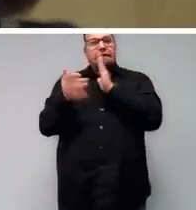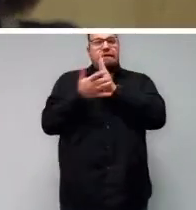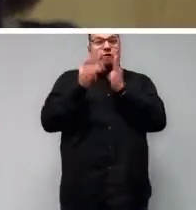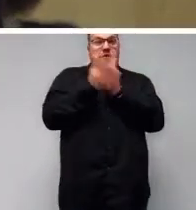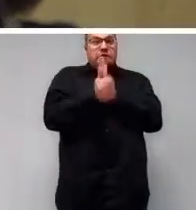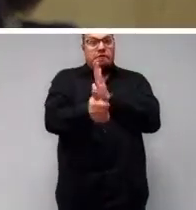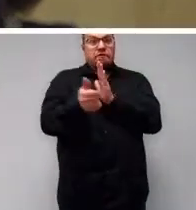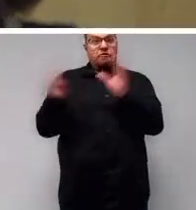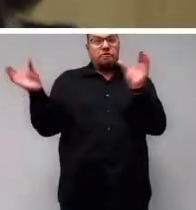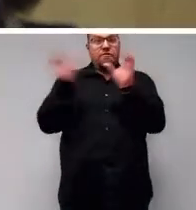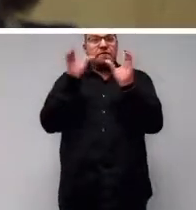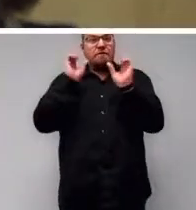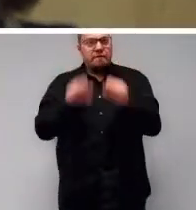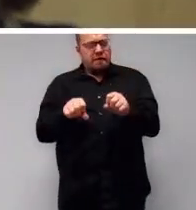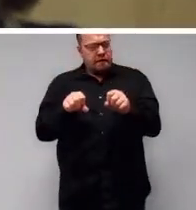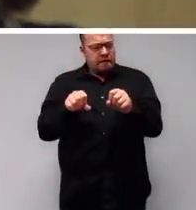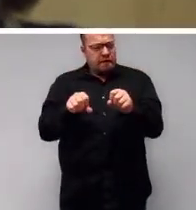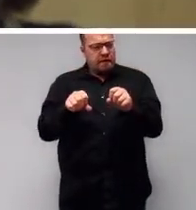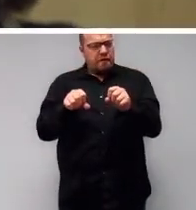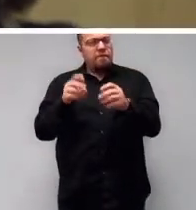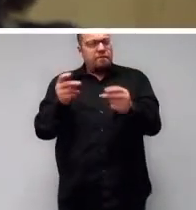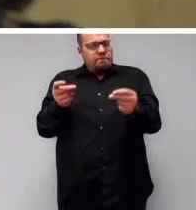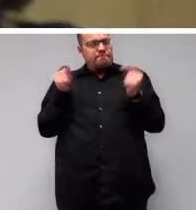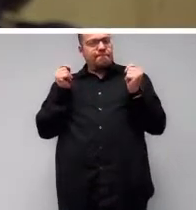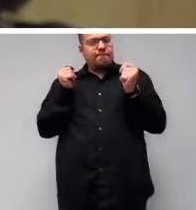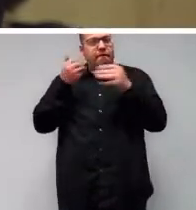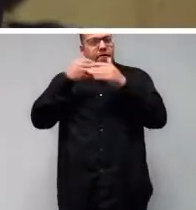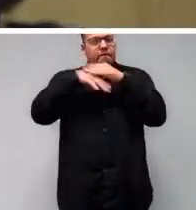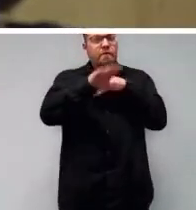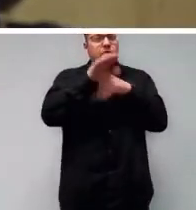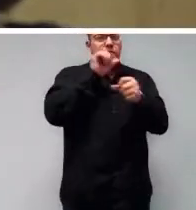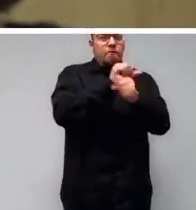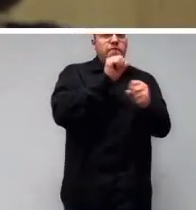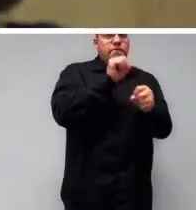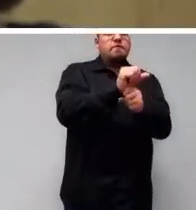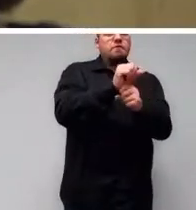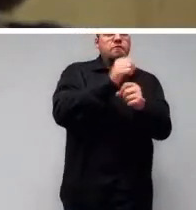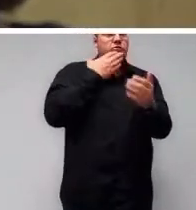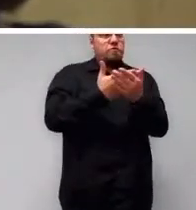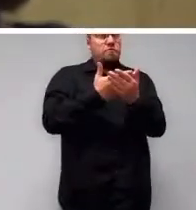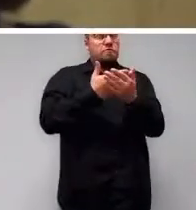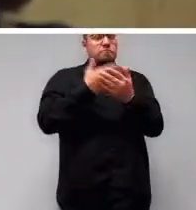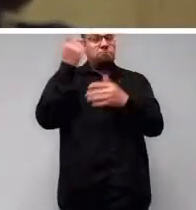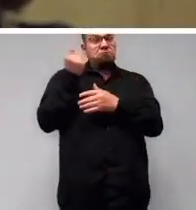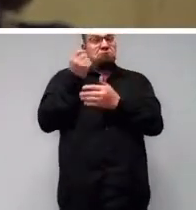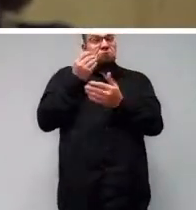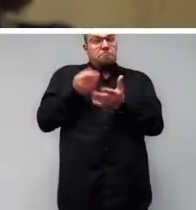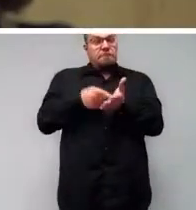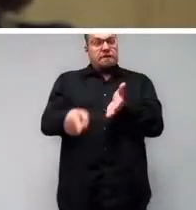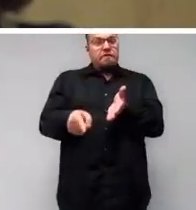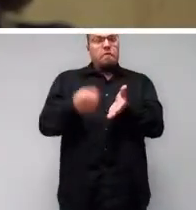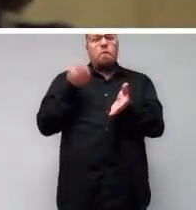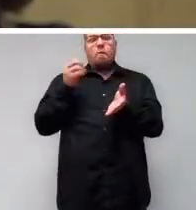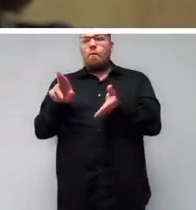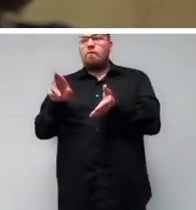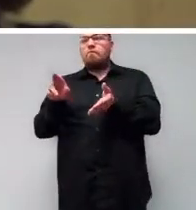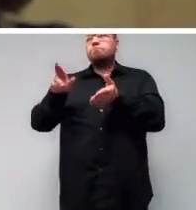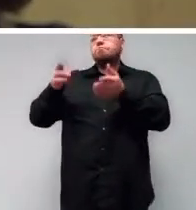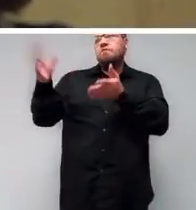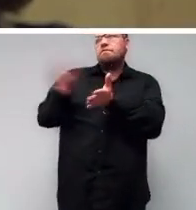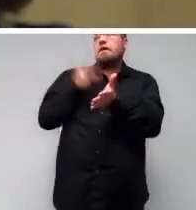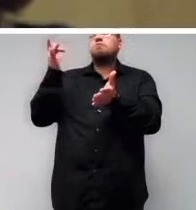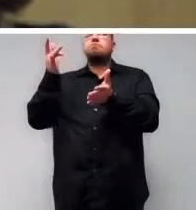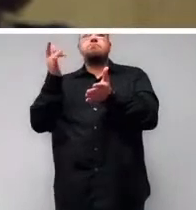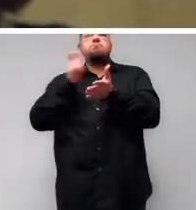can get students immediate entry into the workforce at a living wage, or can give them an advantage writing a personal essay for a scholarship to the